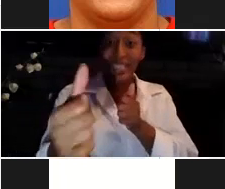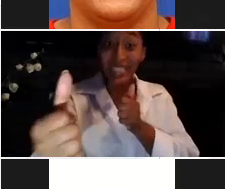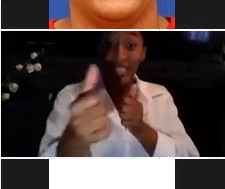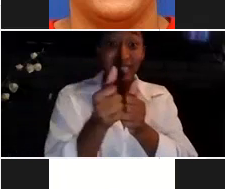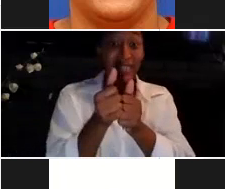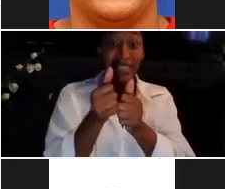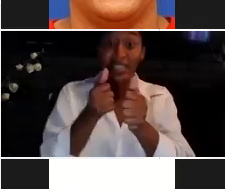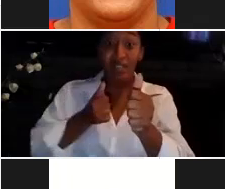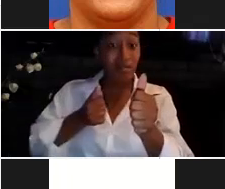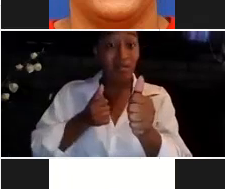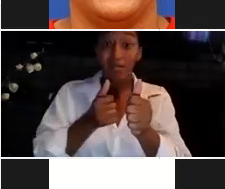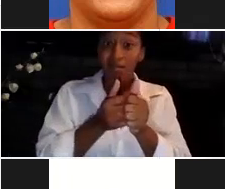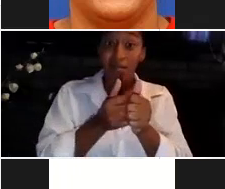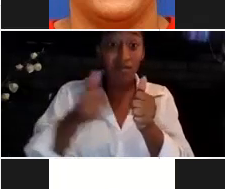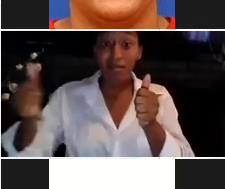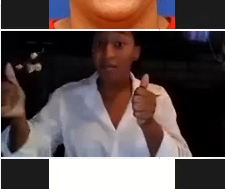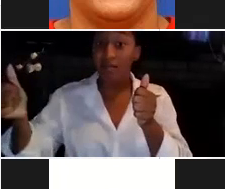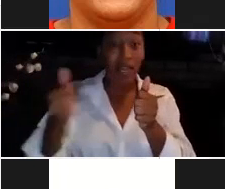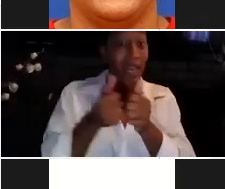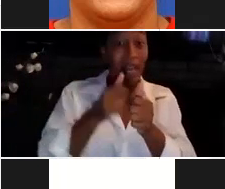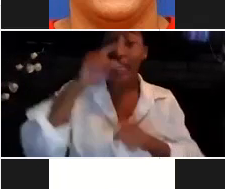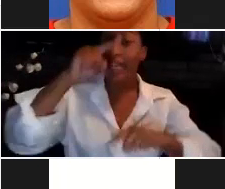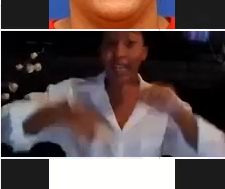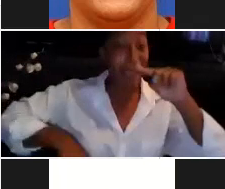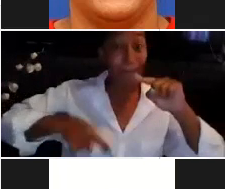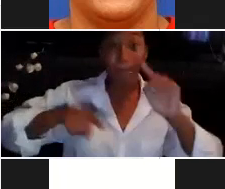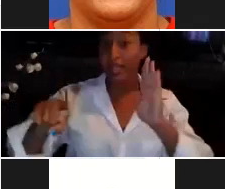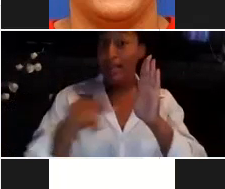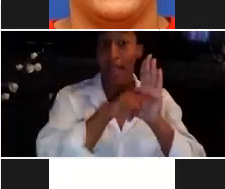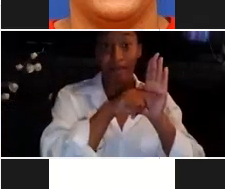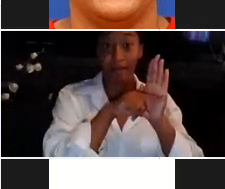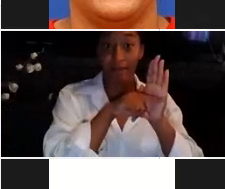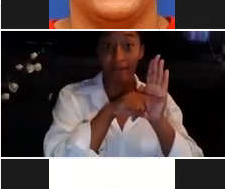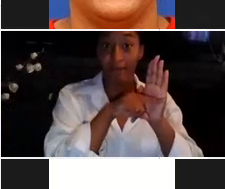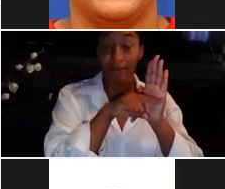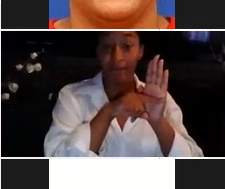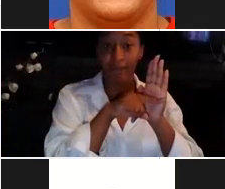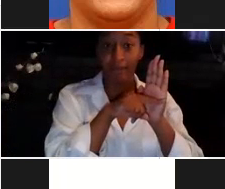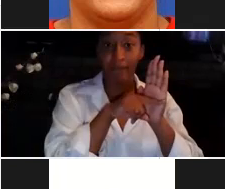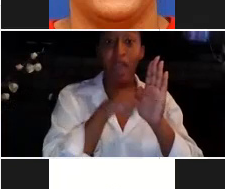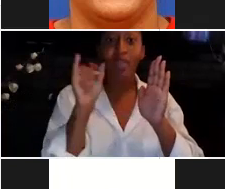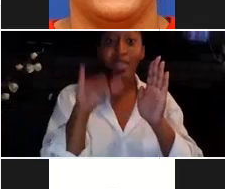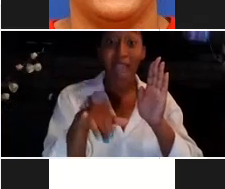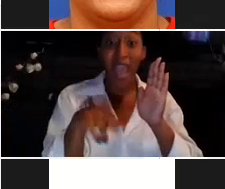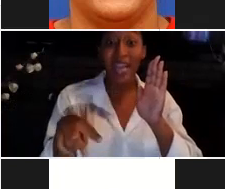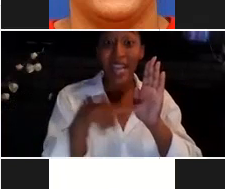Okay. This negative sign is meant to indicate direction.